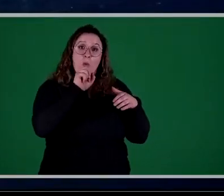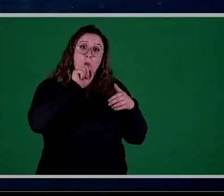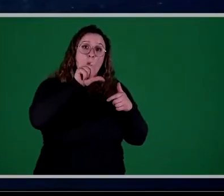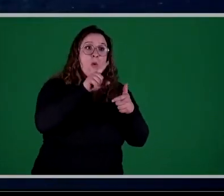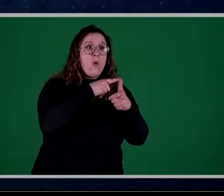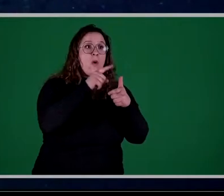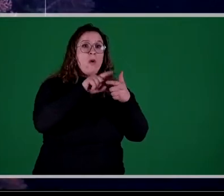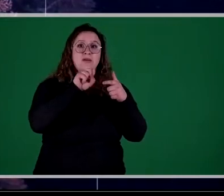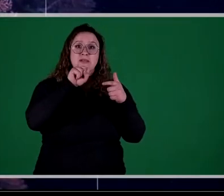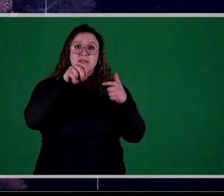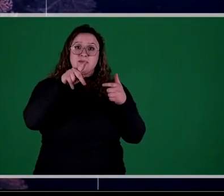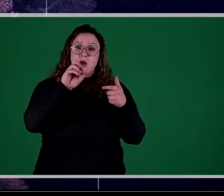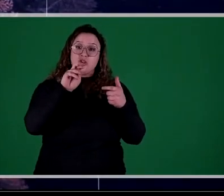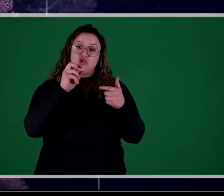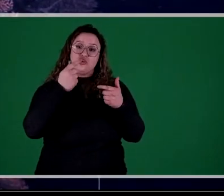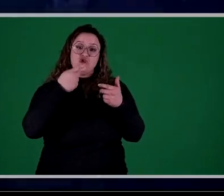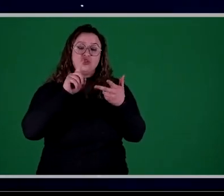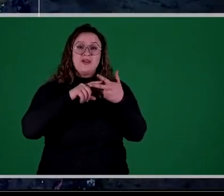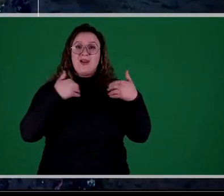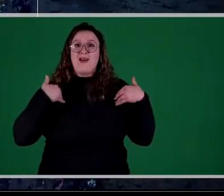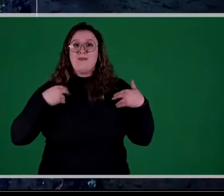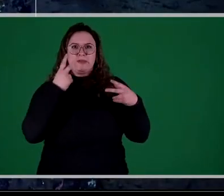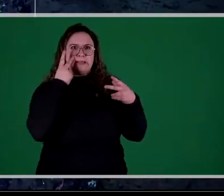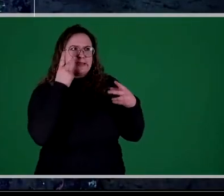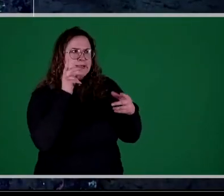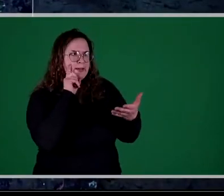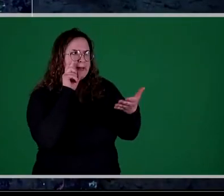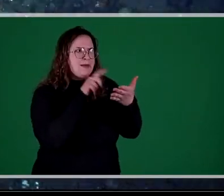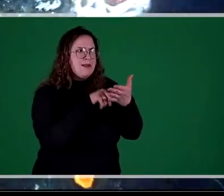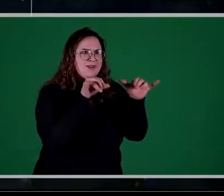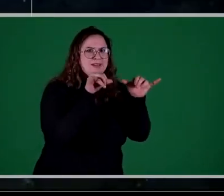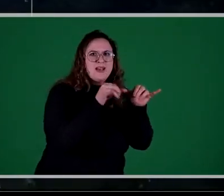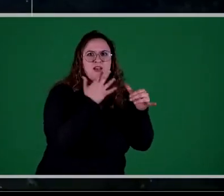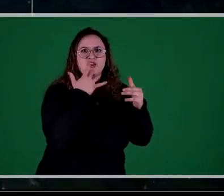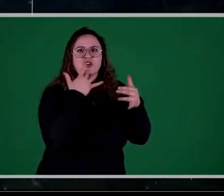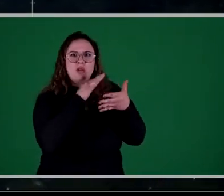and other animals on the seafloor.